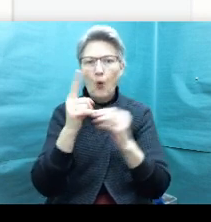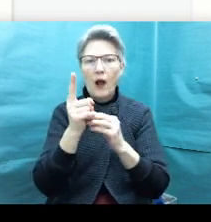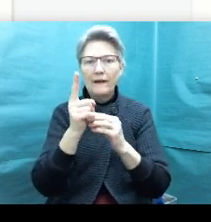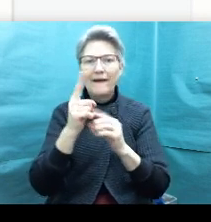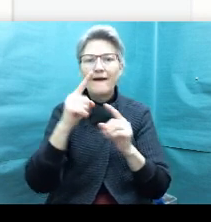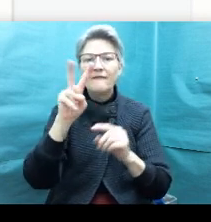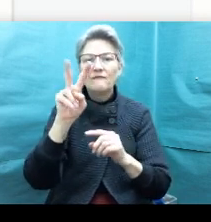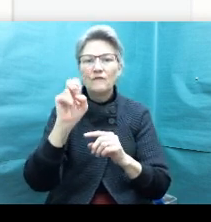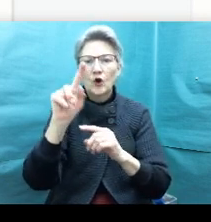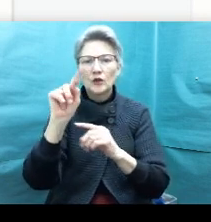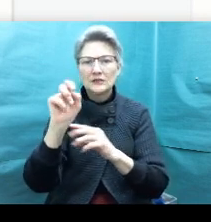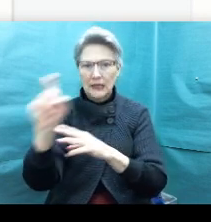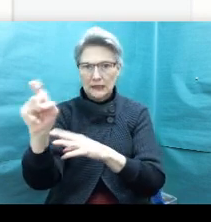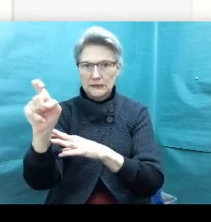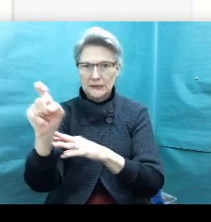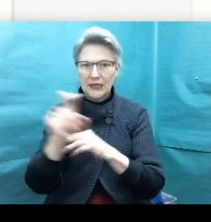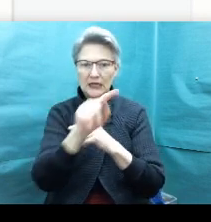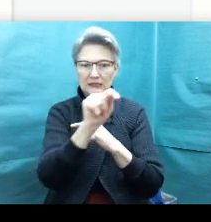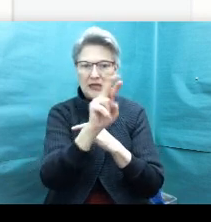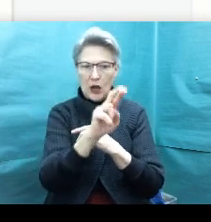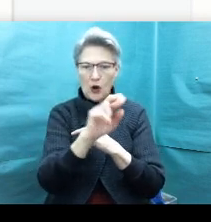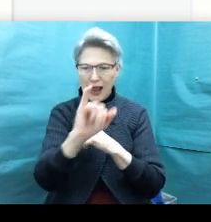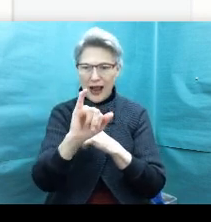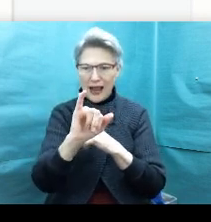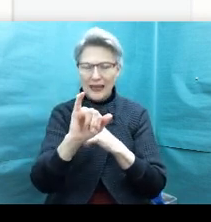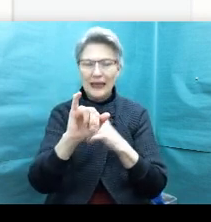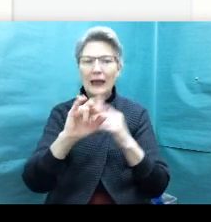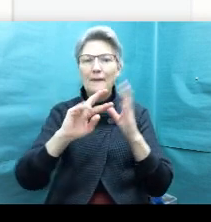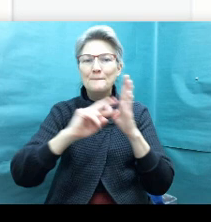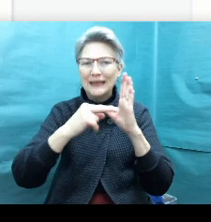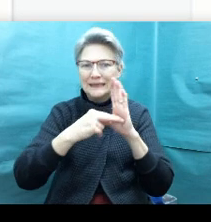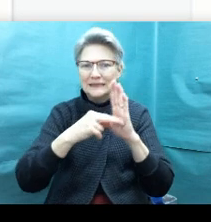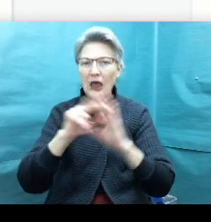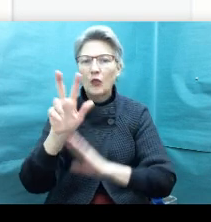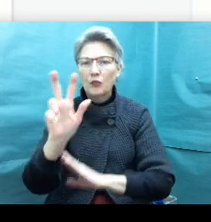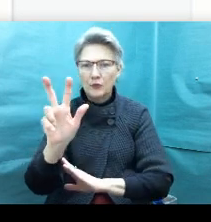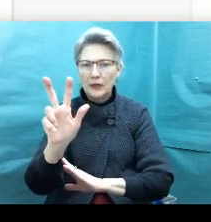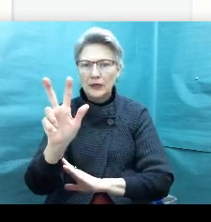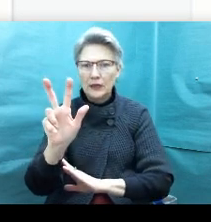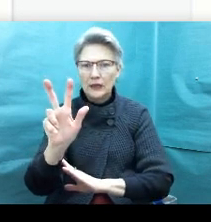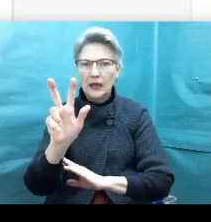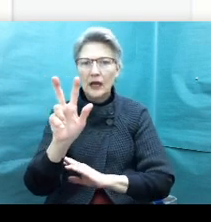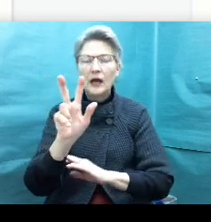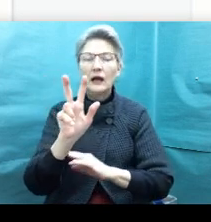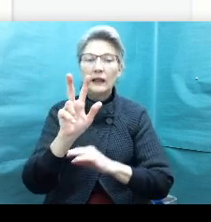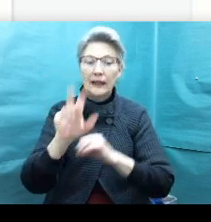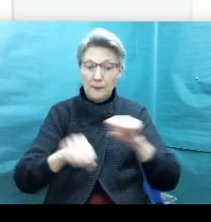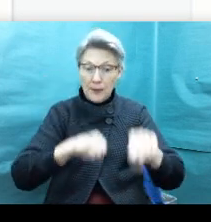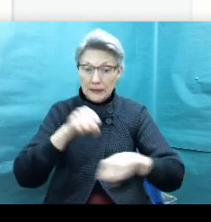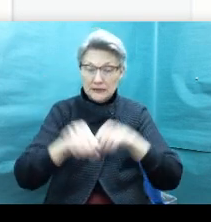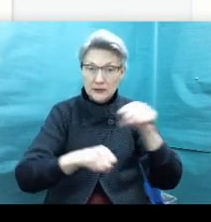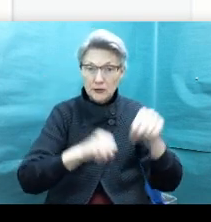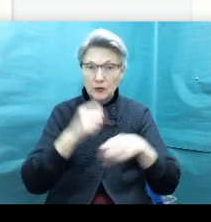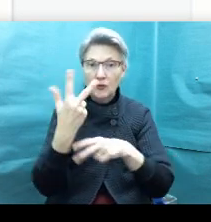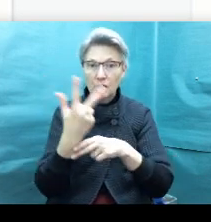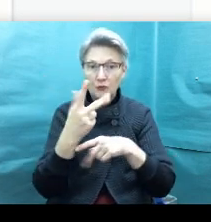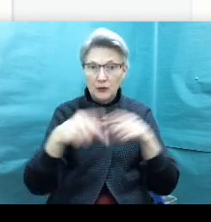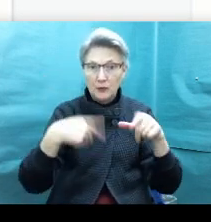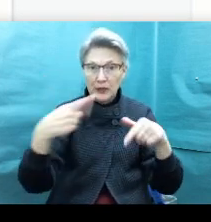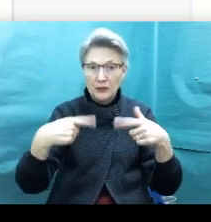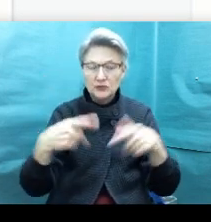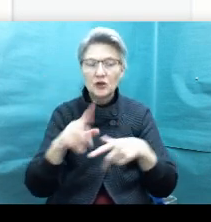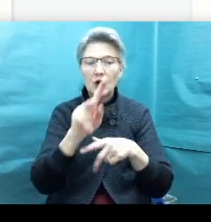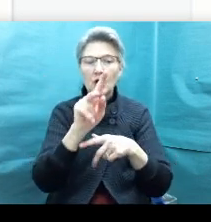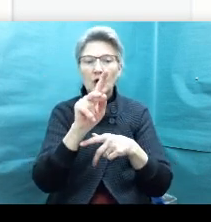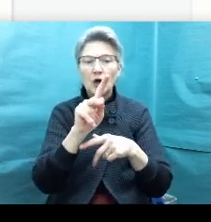Triangle, T-R-I, actually means 3, right? If you think of a tricycle or triplets, that's T-R-I, right?